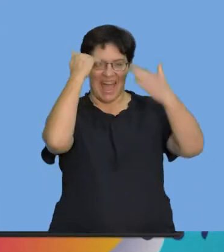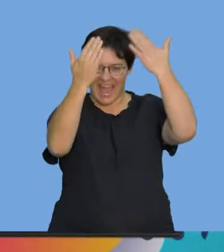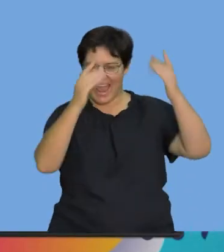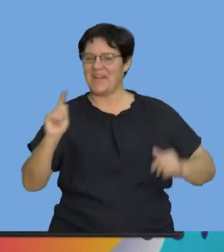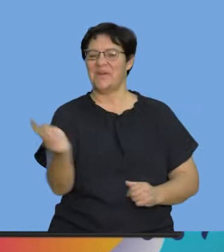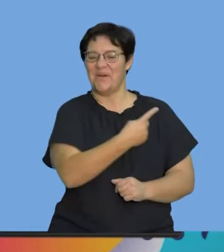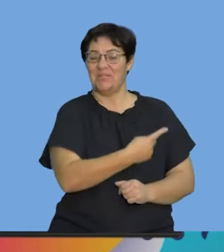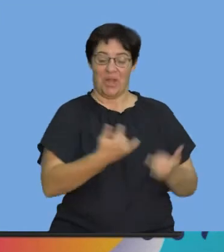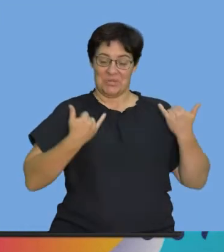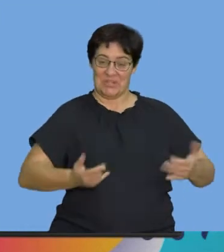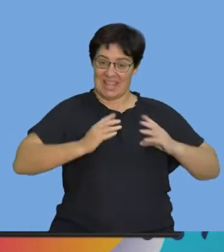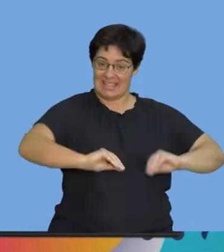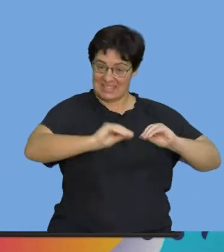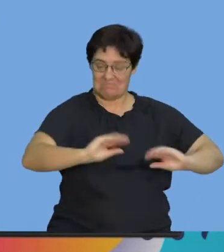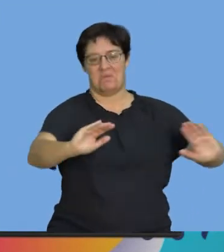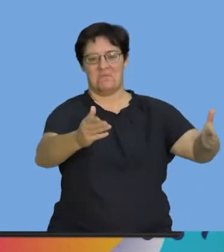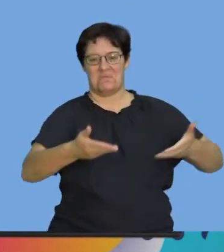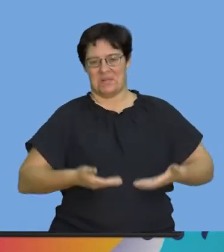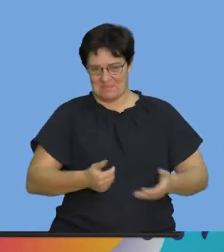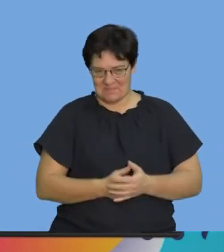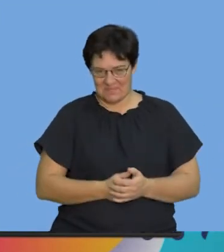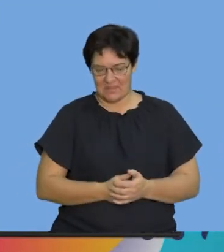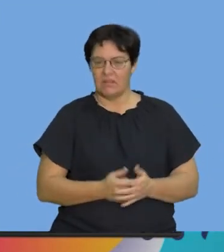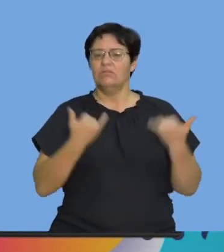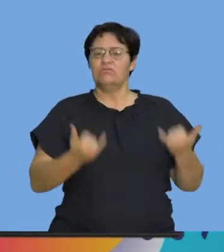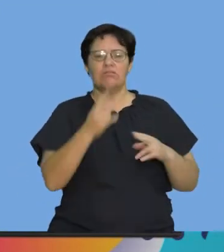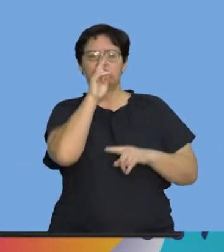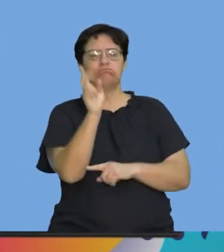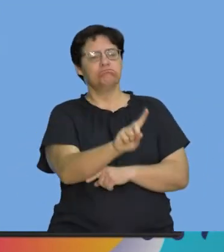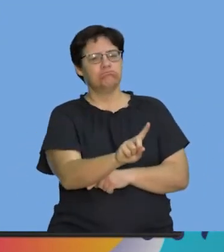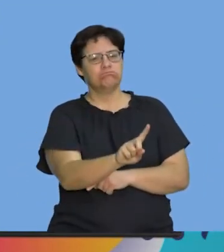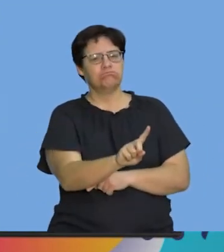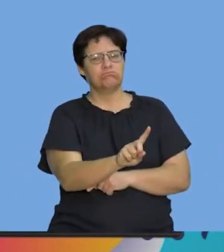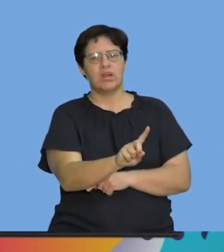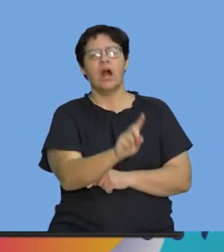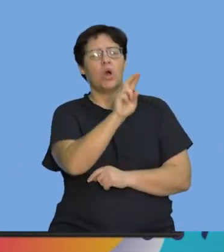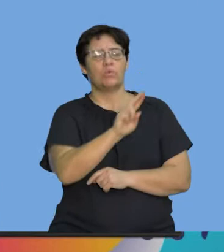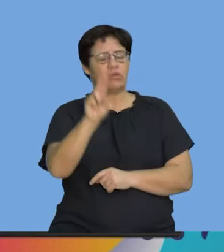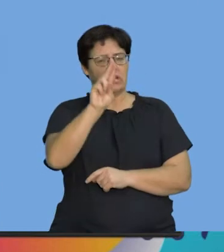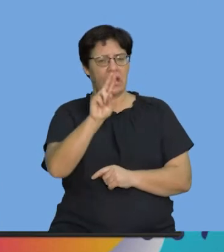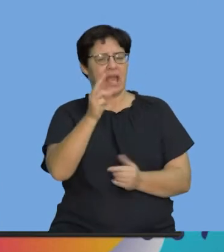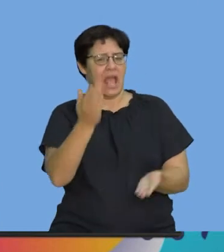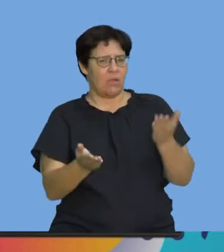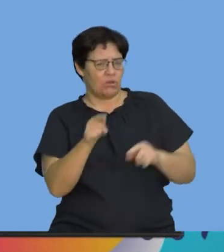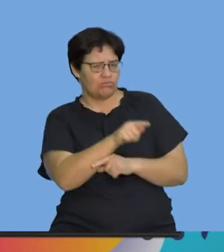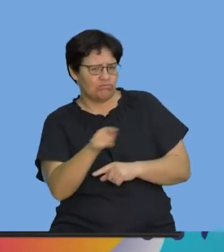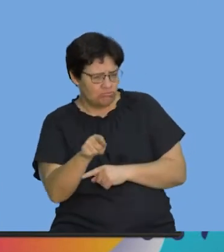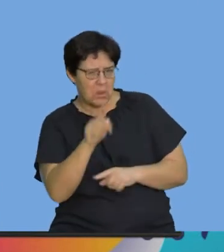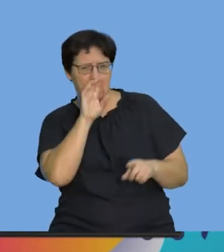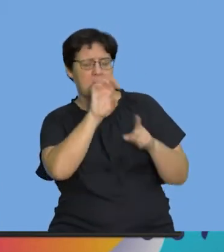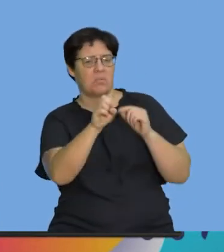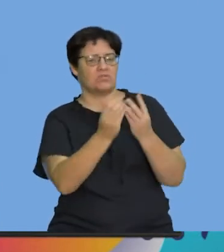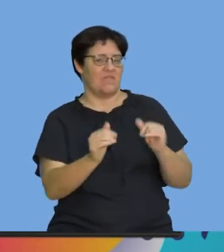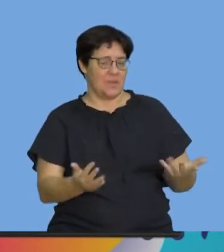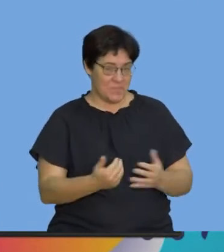guys, welcome to today's lesson. So today we're going to be looking at solving some quadratic equations, right? So this is gonna